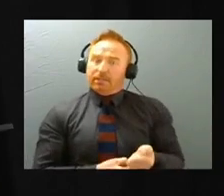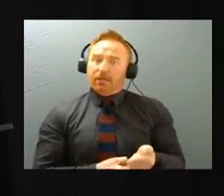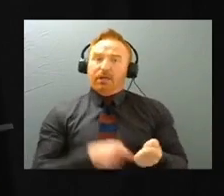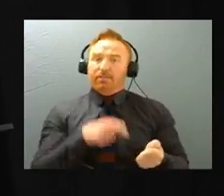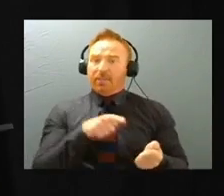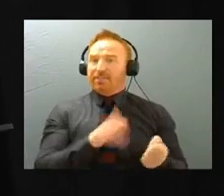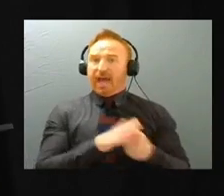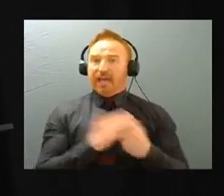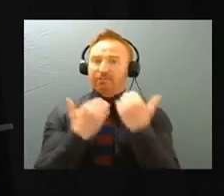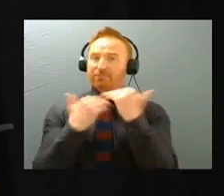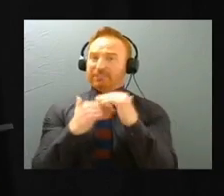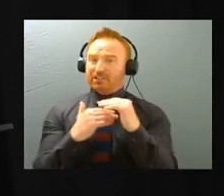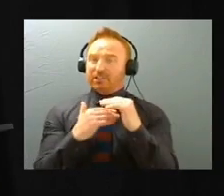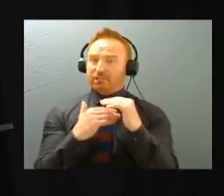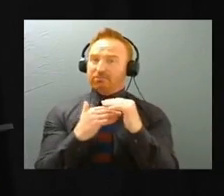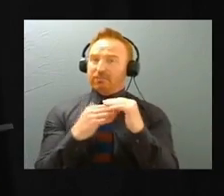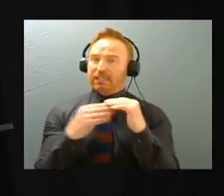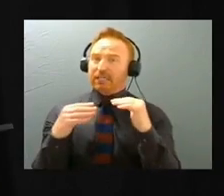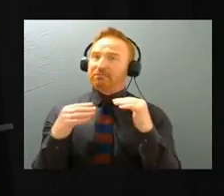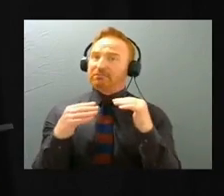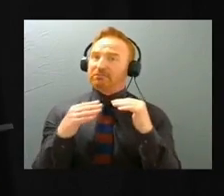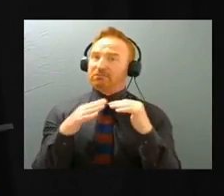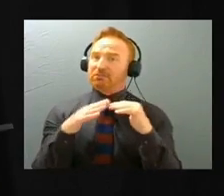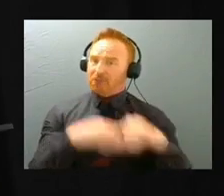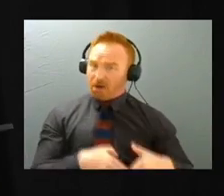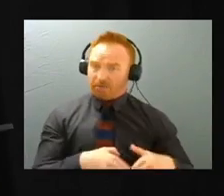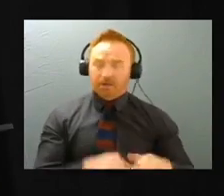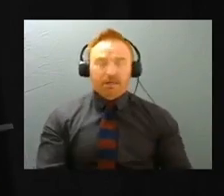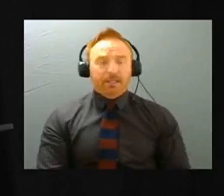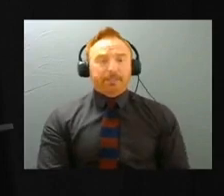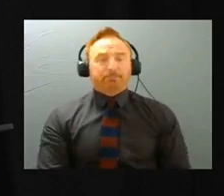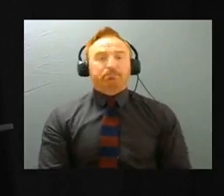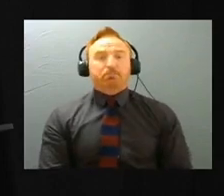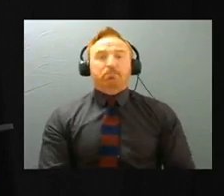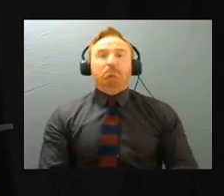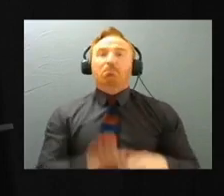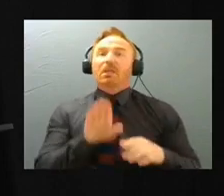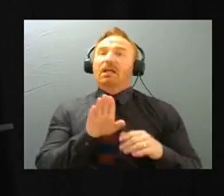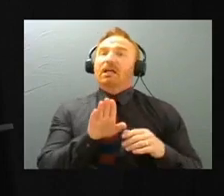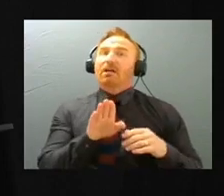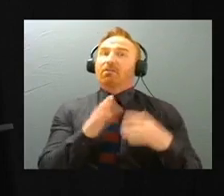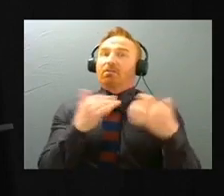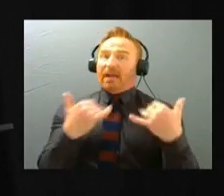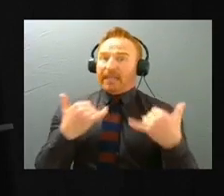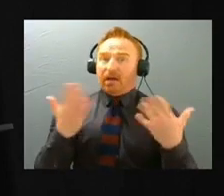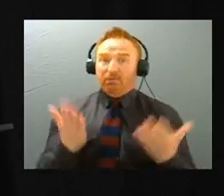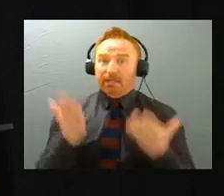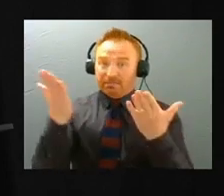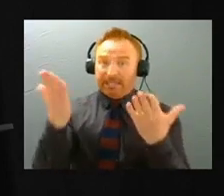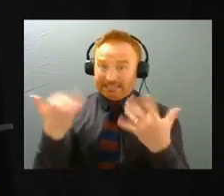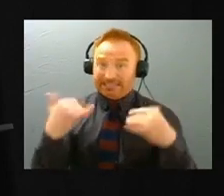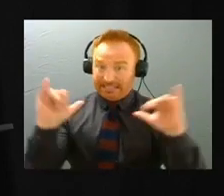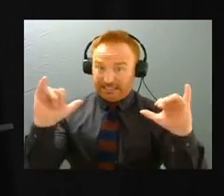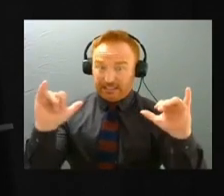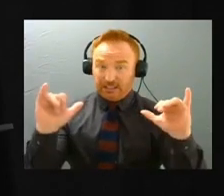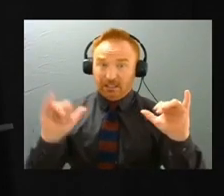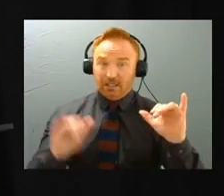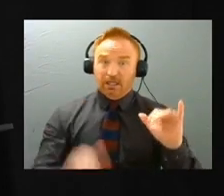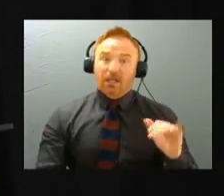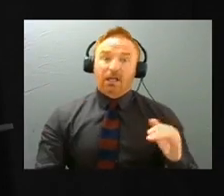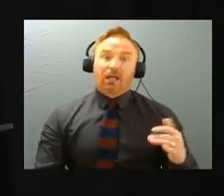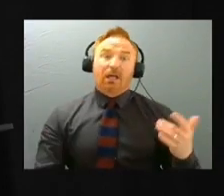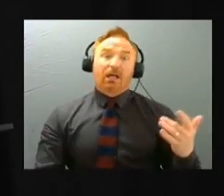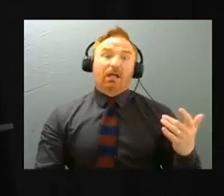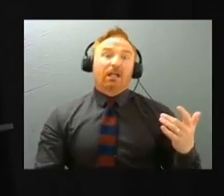restriction. Now, again, this is at the time we're still recommending that no travel from